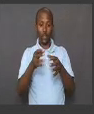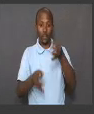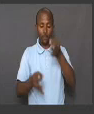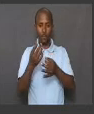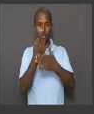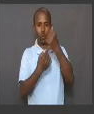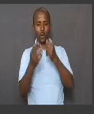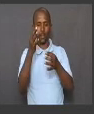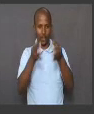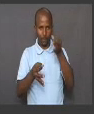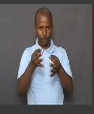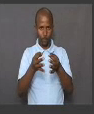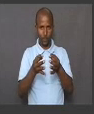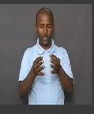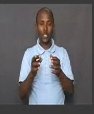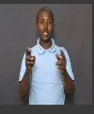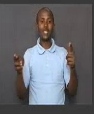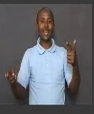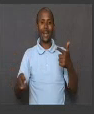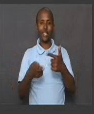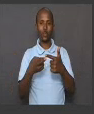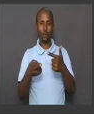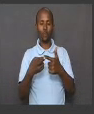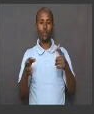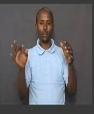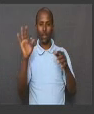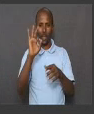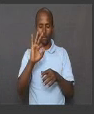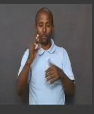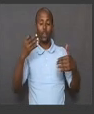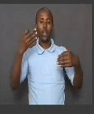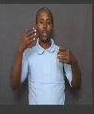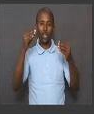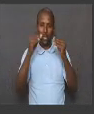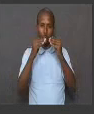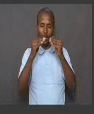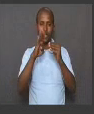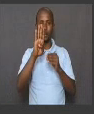and only if the range of f equals b.